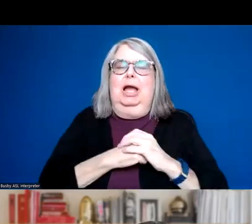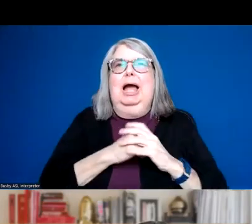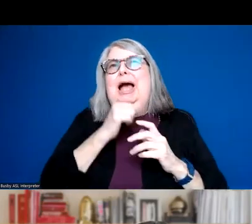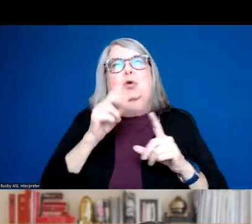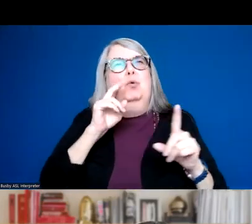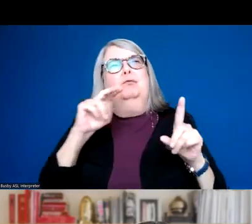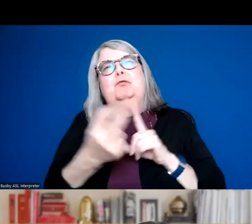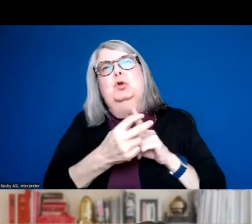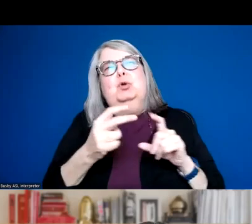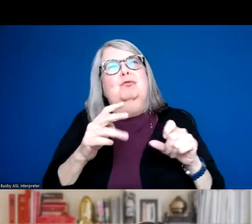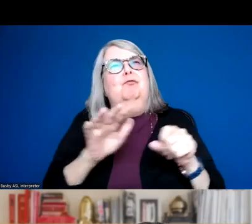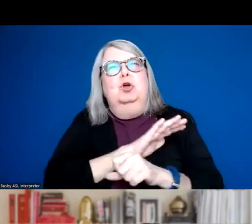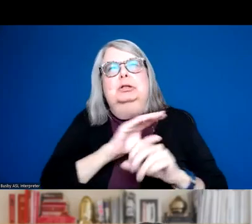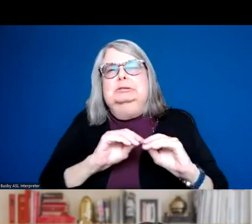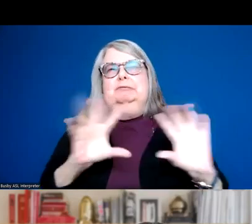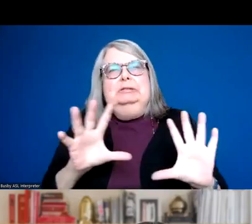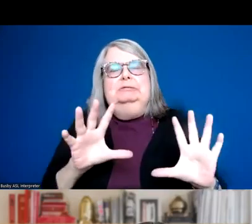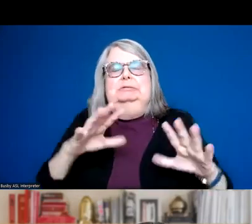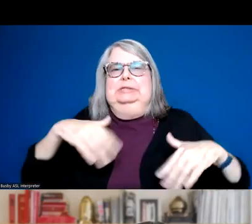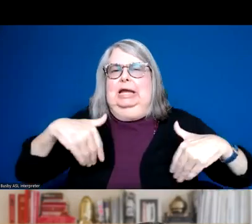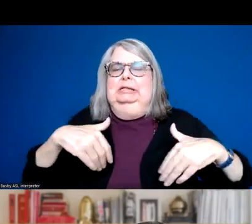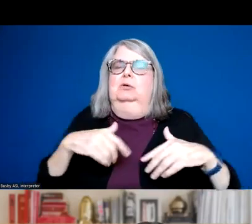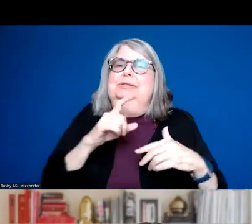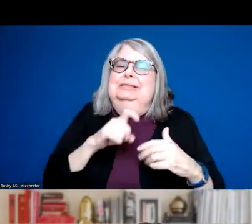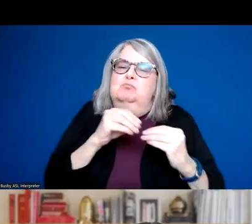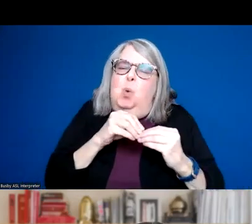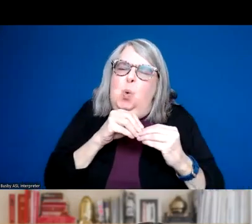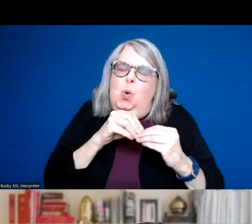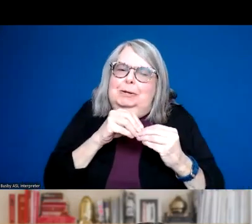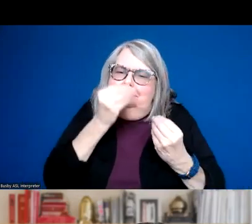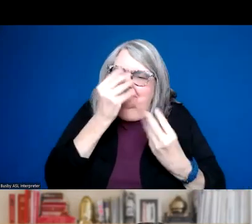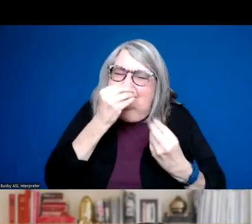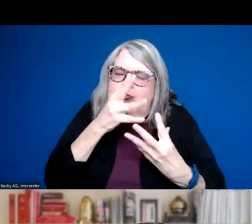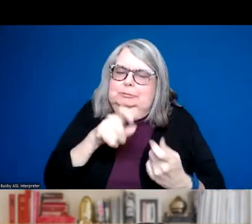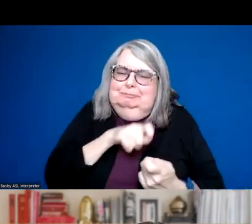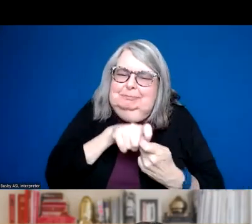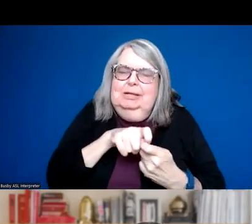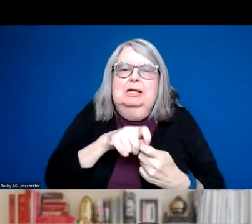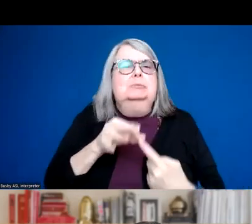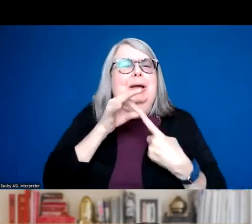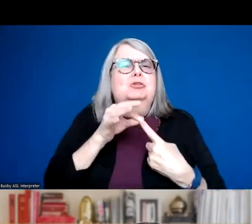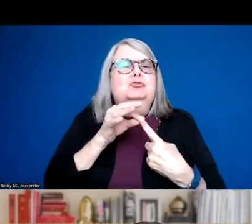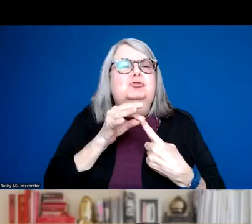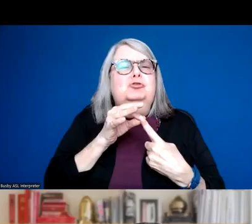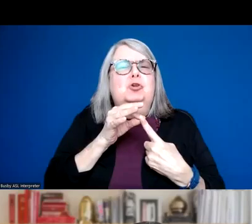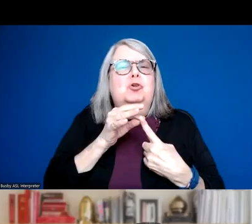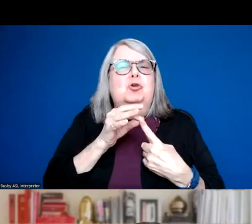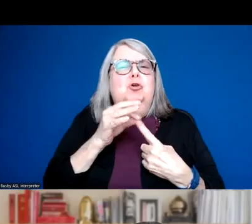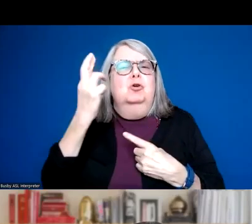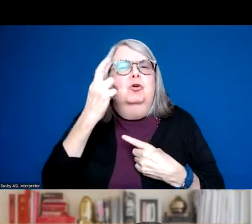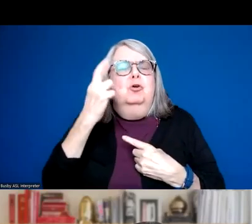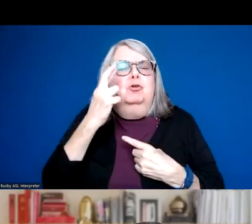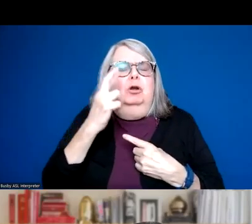fully definitive yet, and so we just need more to nail that down, especially the causal connection between something like